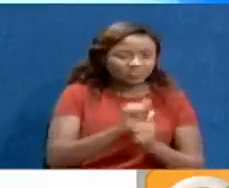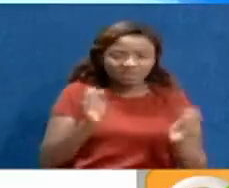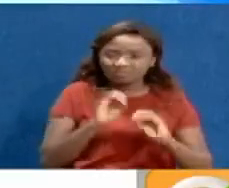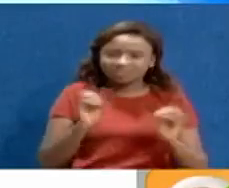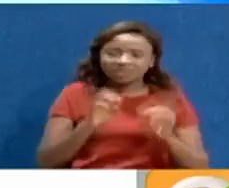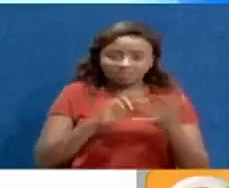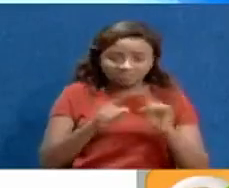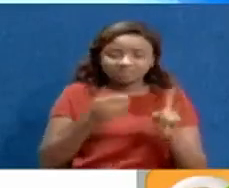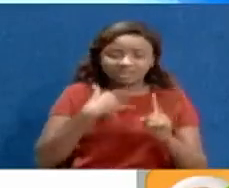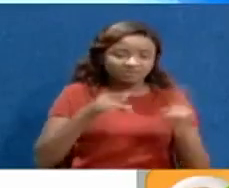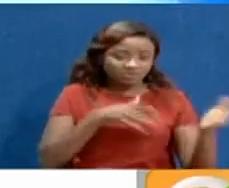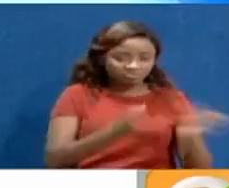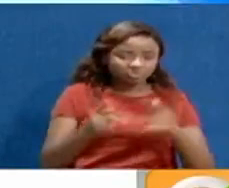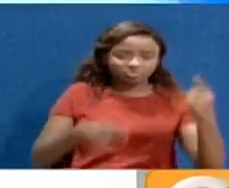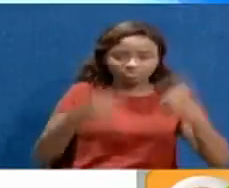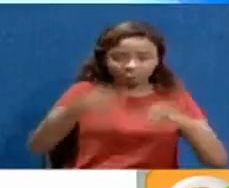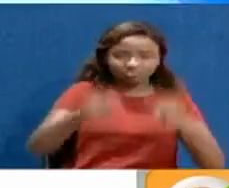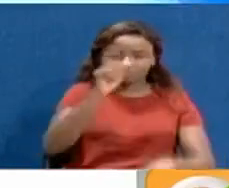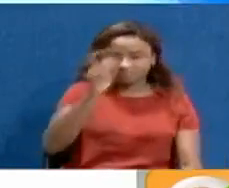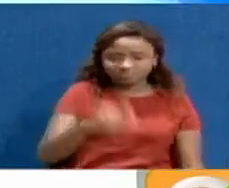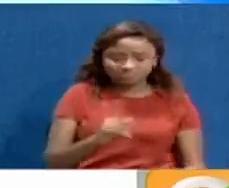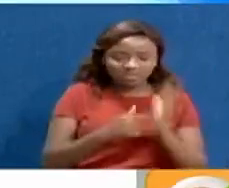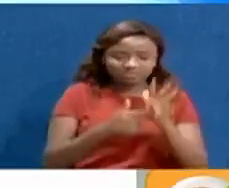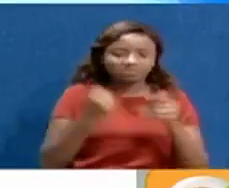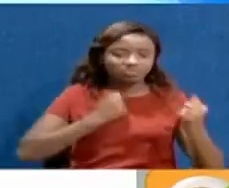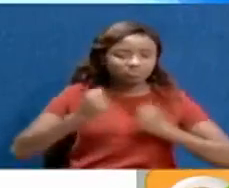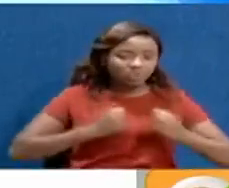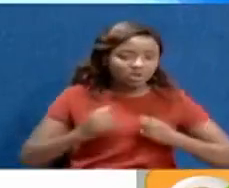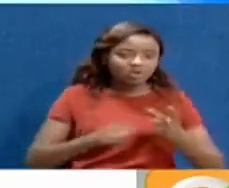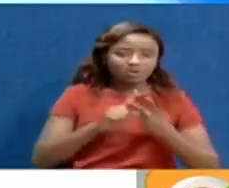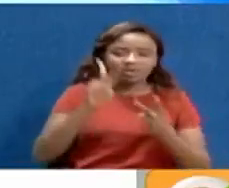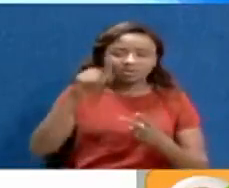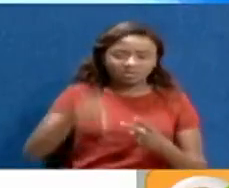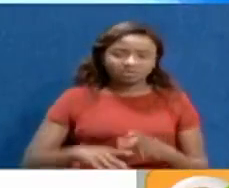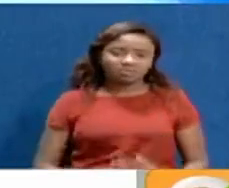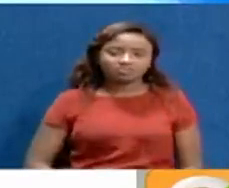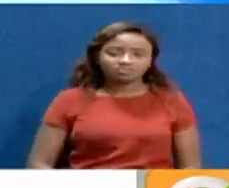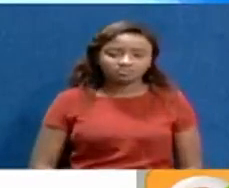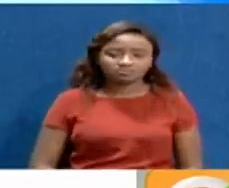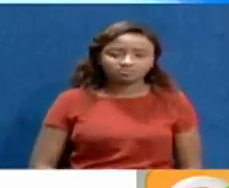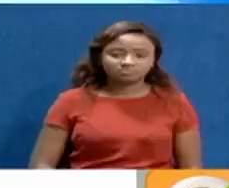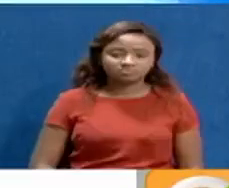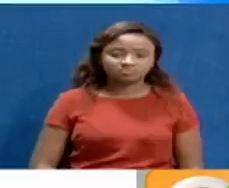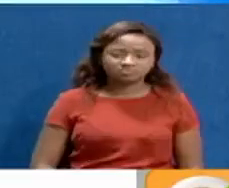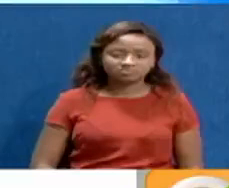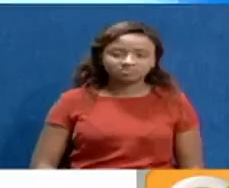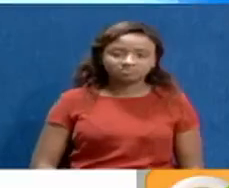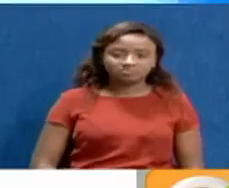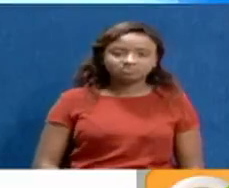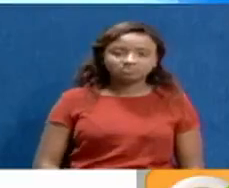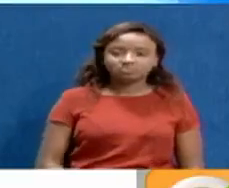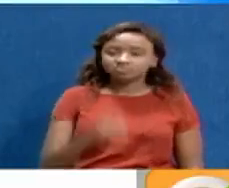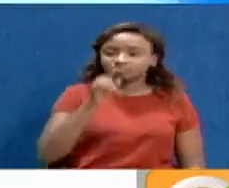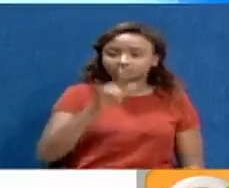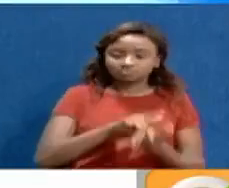compete regionally with other airlines like Rwandair and national carrier Kenya Airways. The A330neo